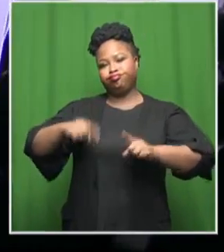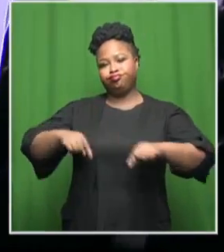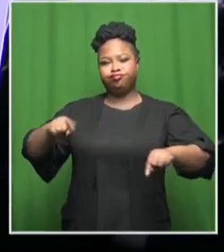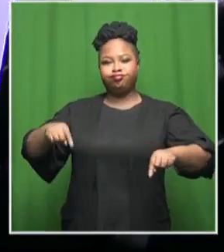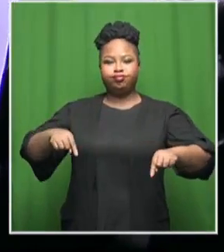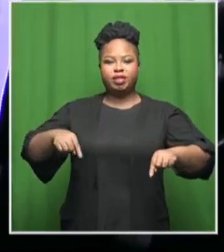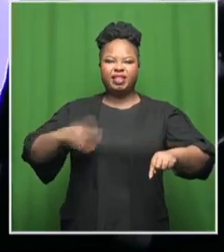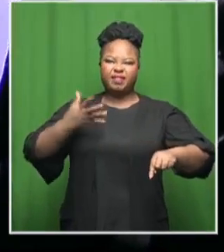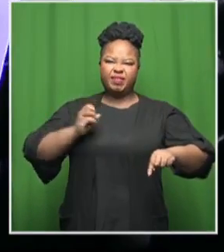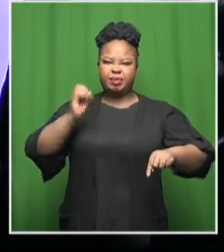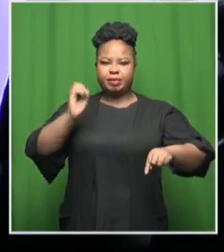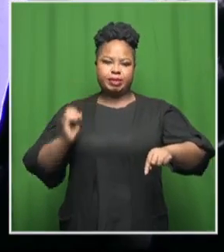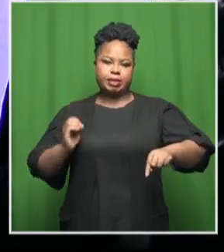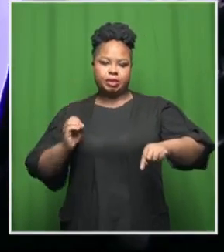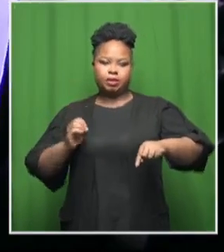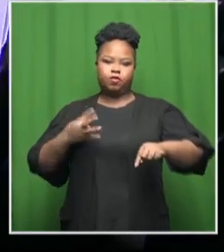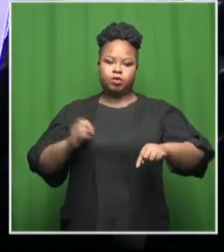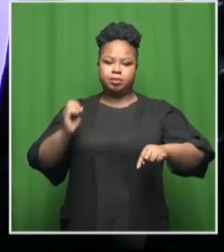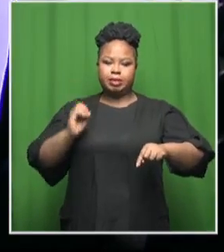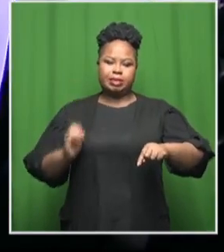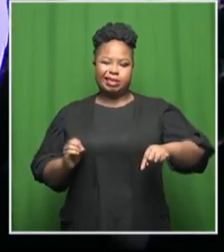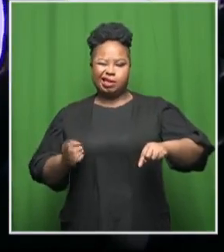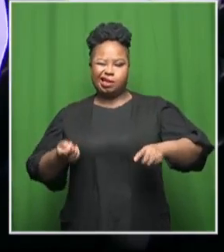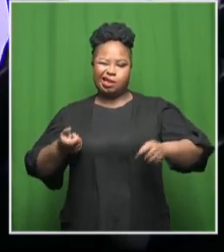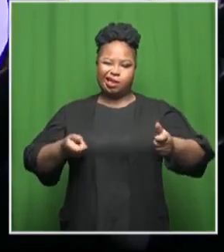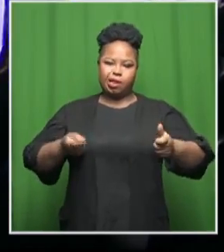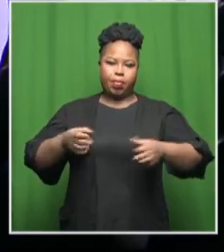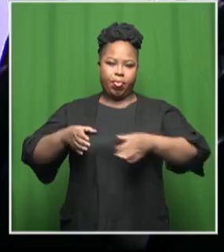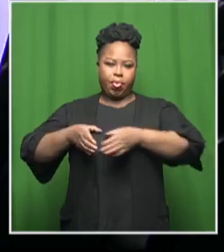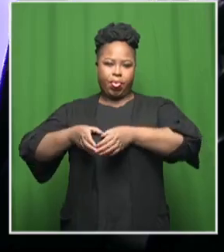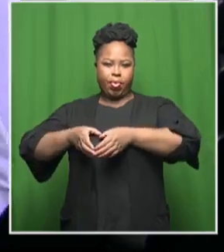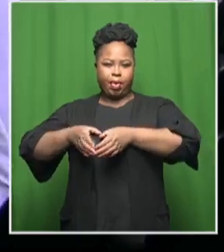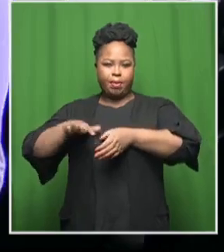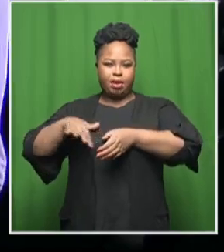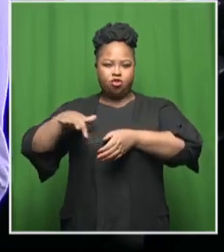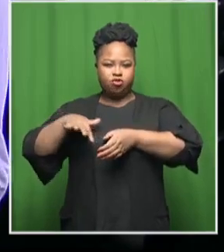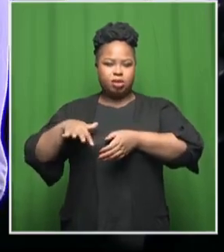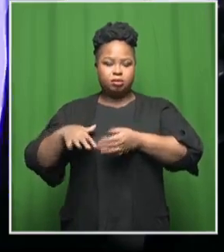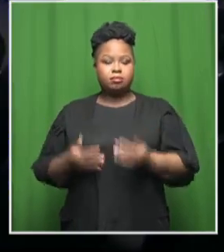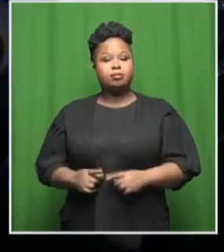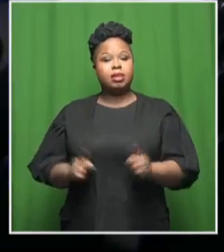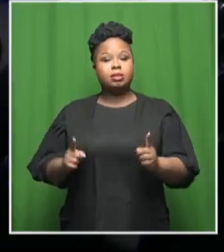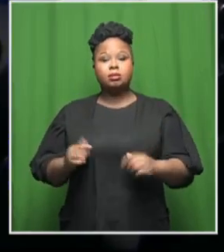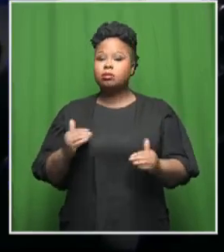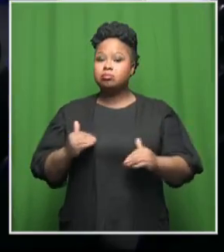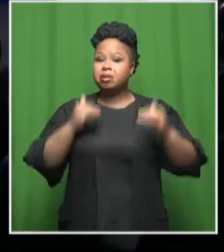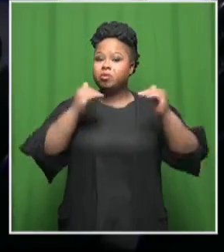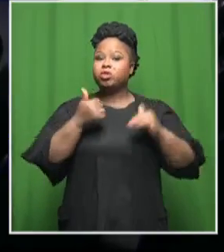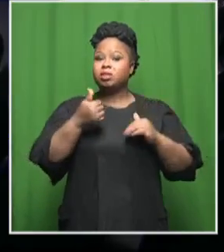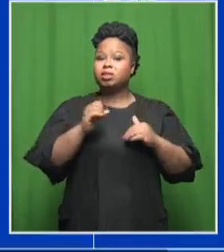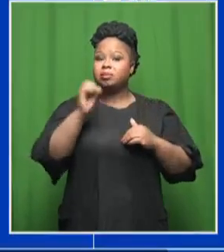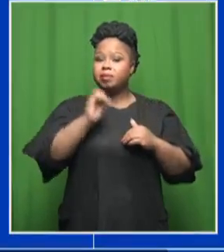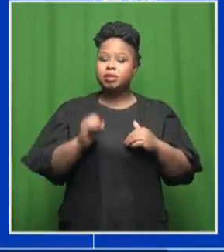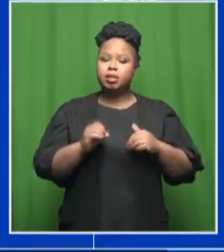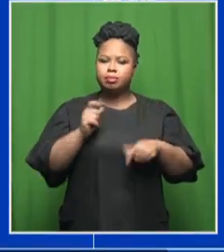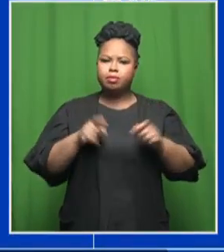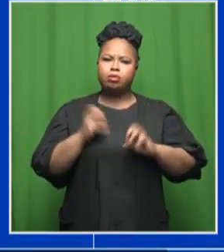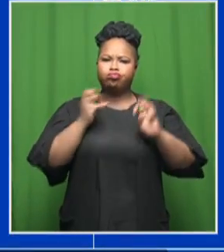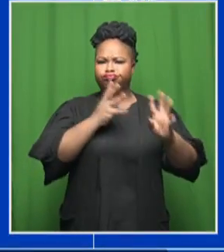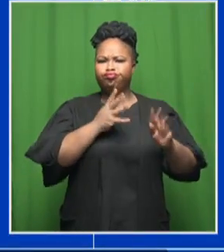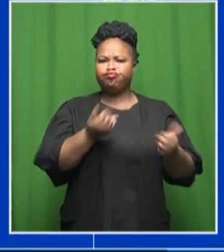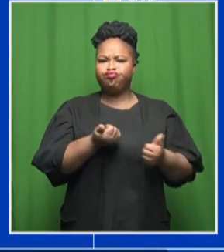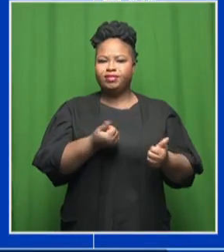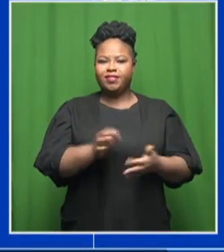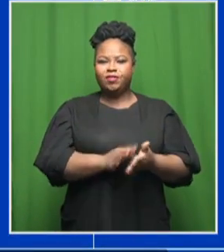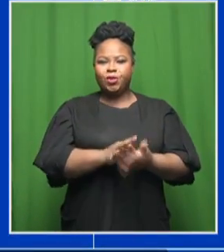50%, 40%, one or two of them, small areas, but up to 60% in some areas.